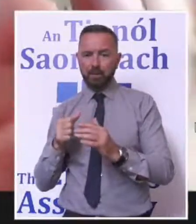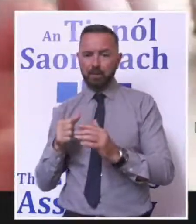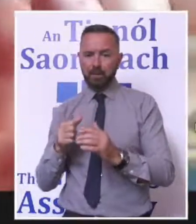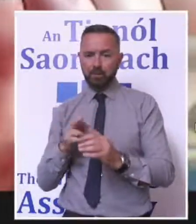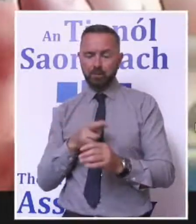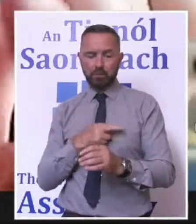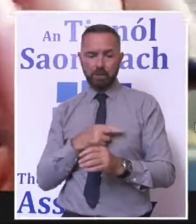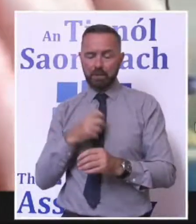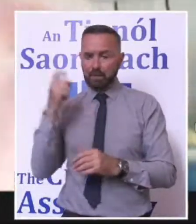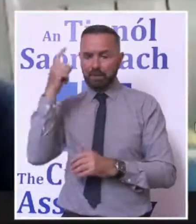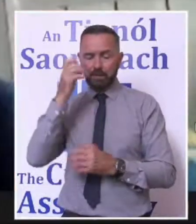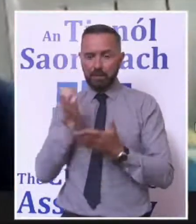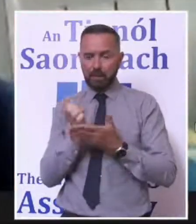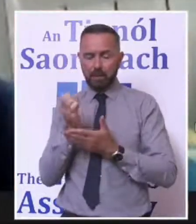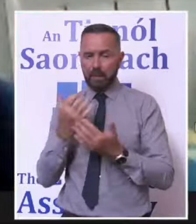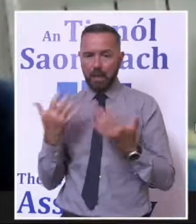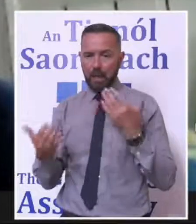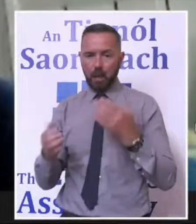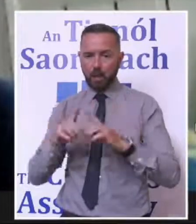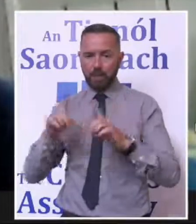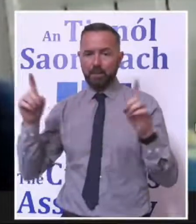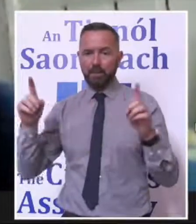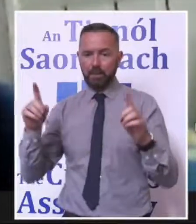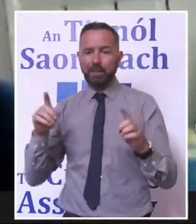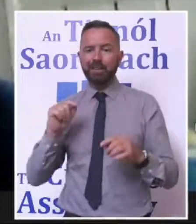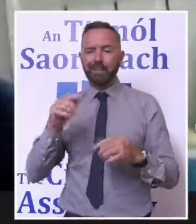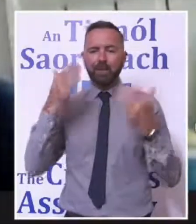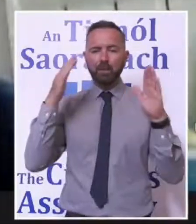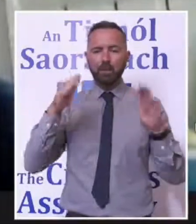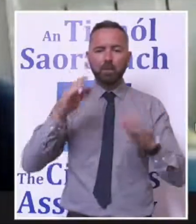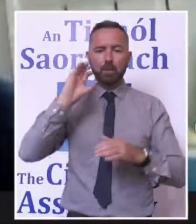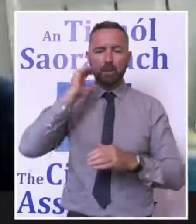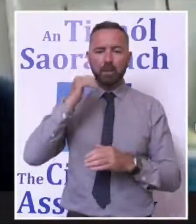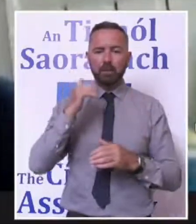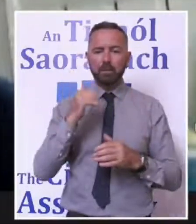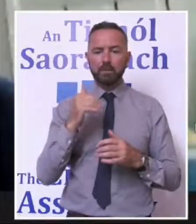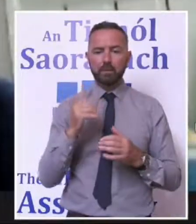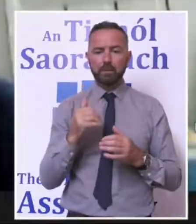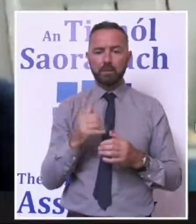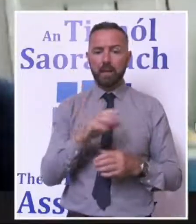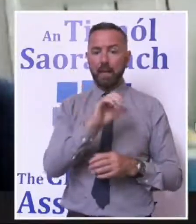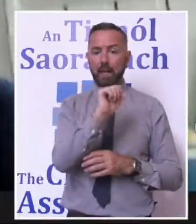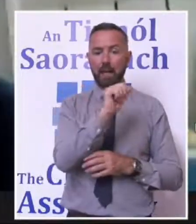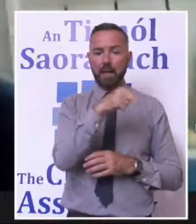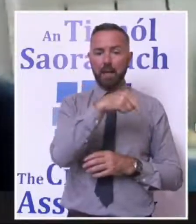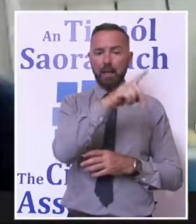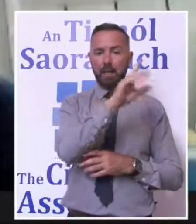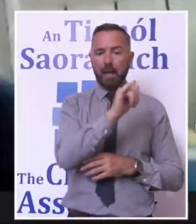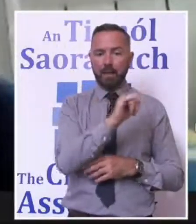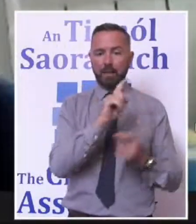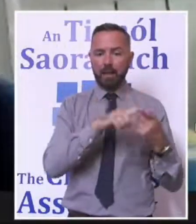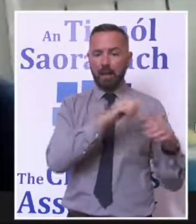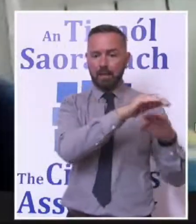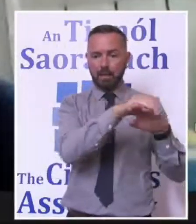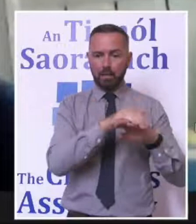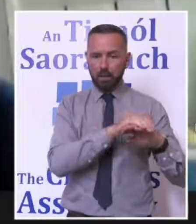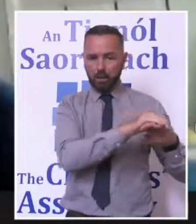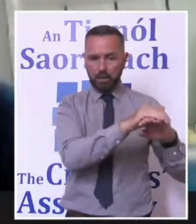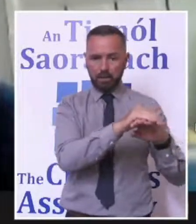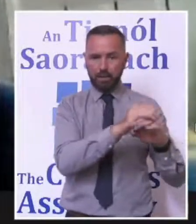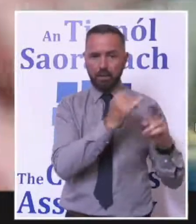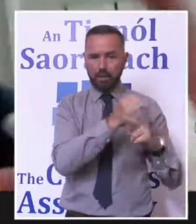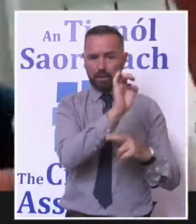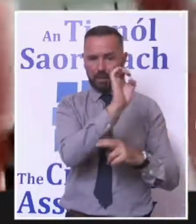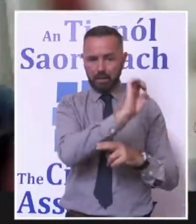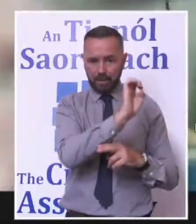amazing the difference in the experience. And that reflects the fact that Andy Burnham and his colleagues across the other combined authorities in